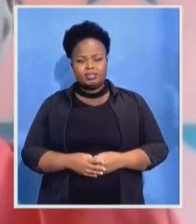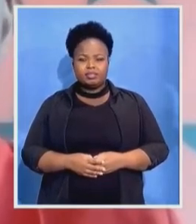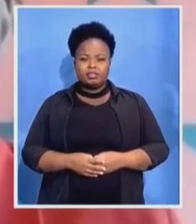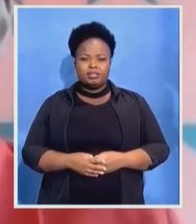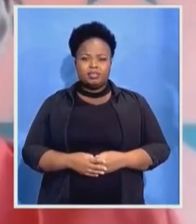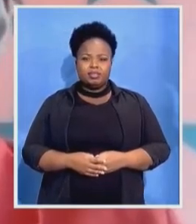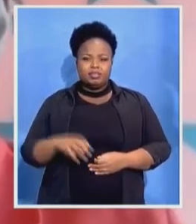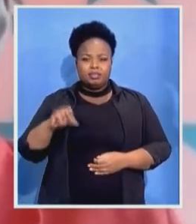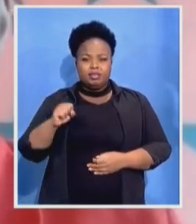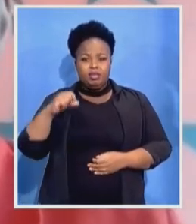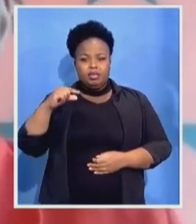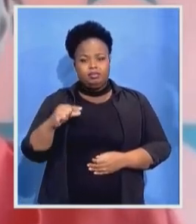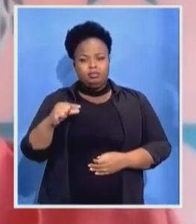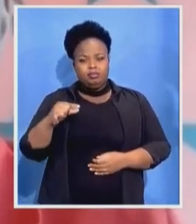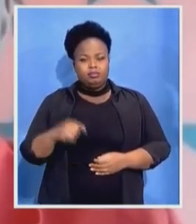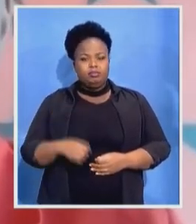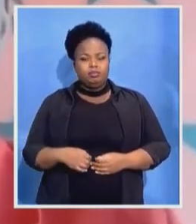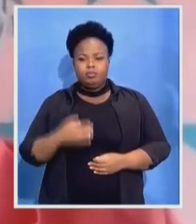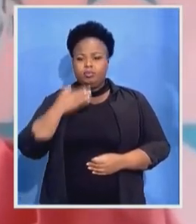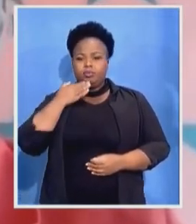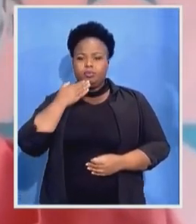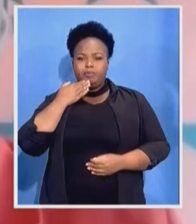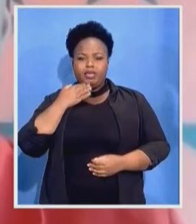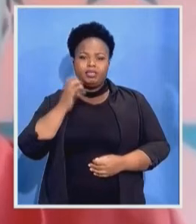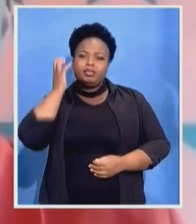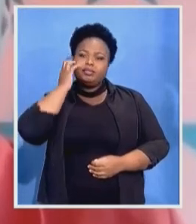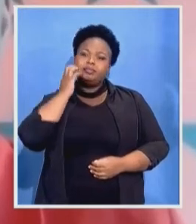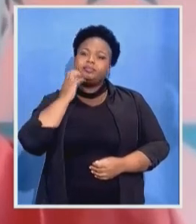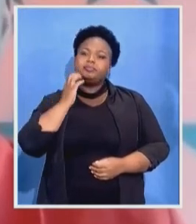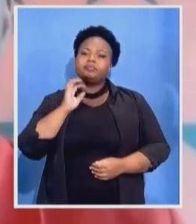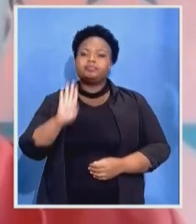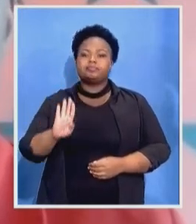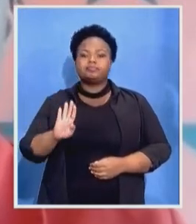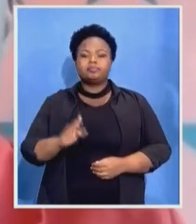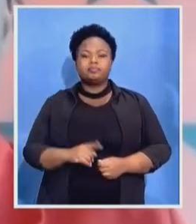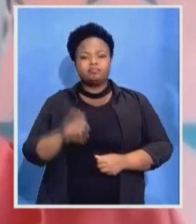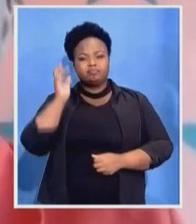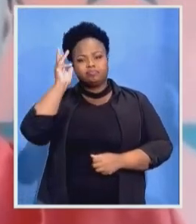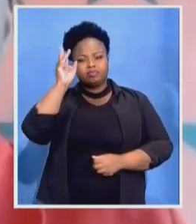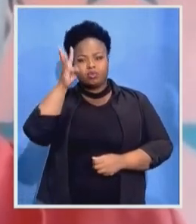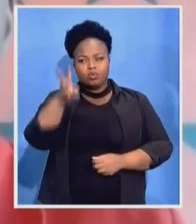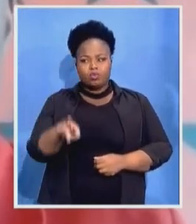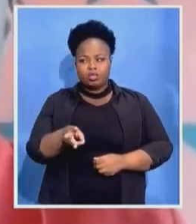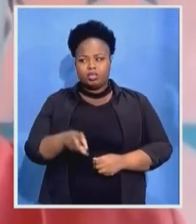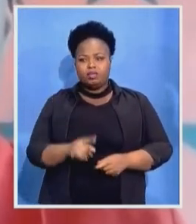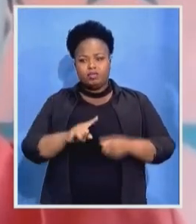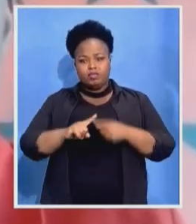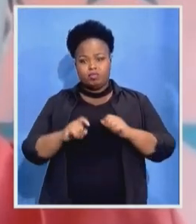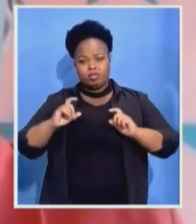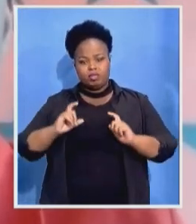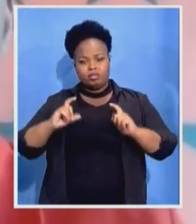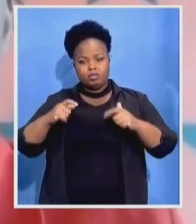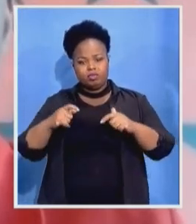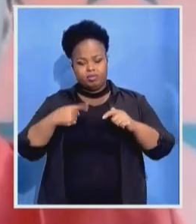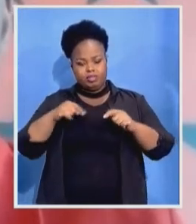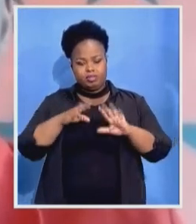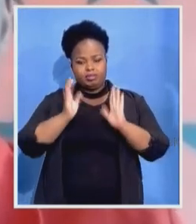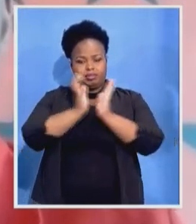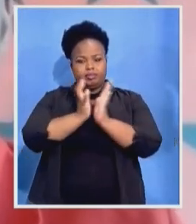statement of the key outcomes of the Central Committee meeting held on Friday and